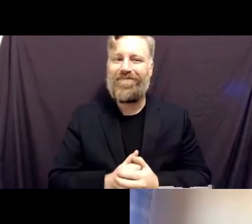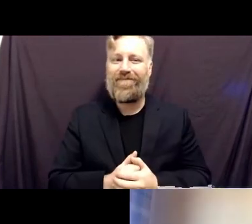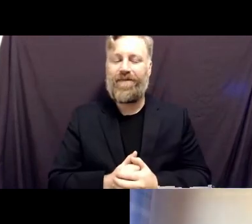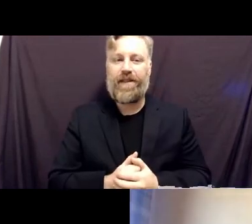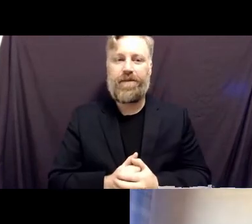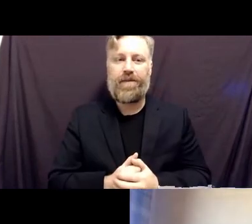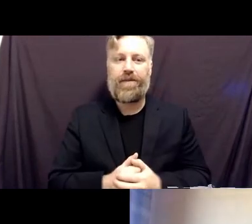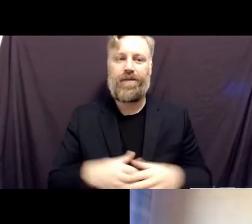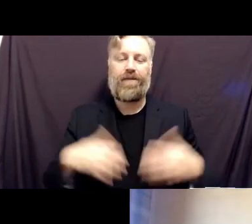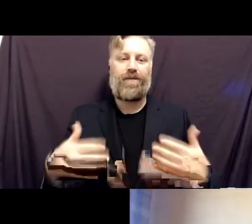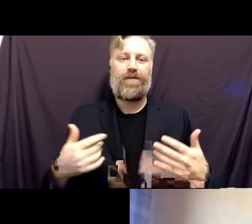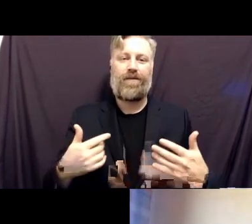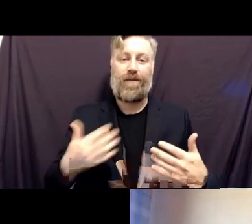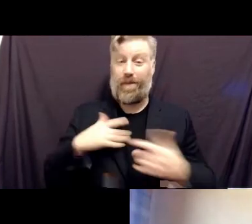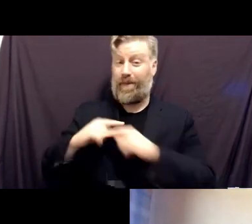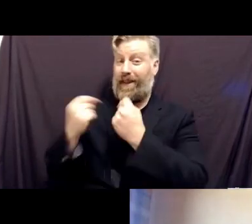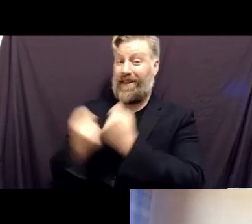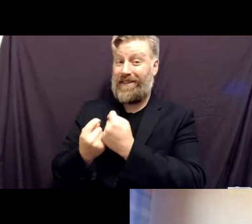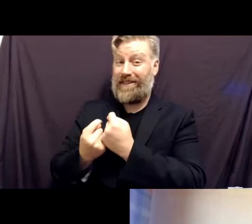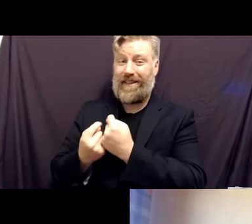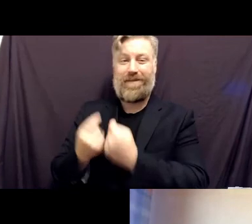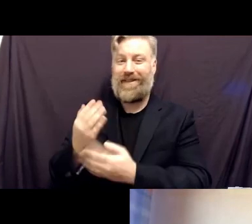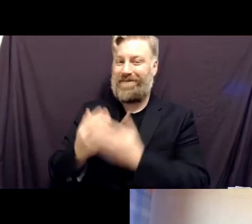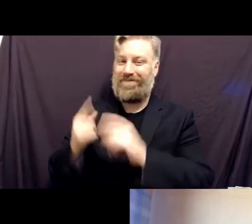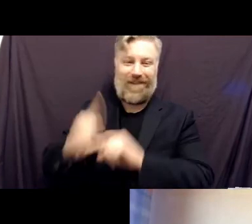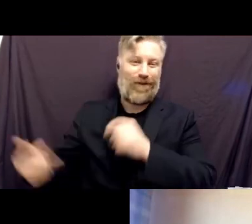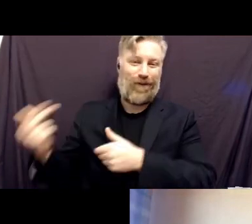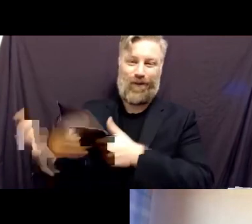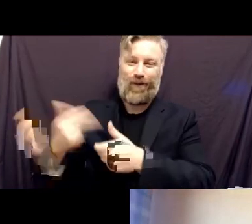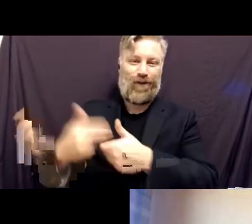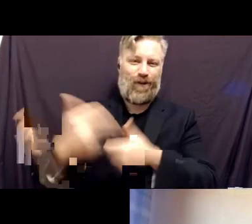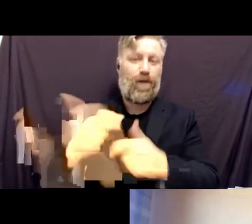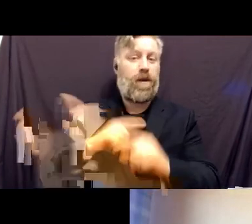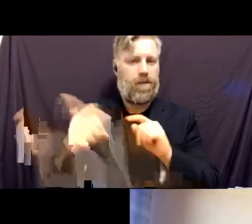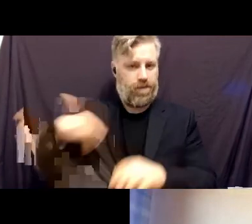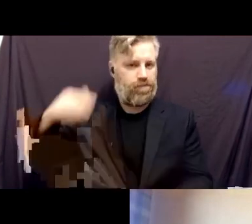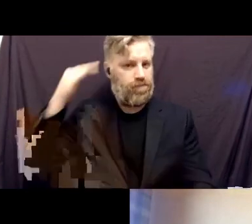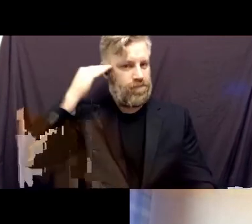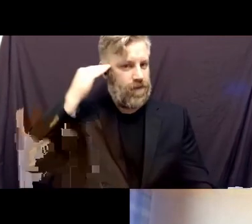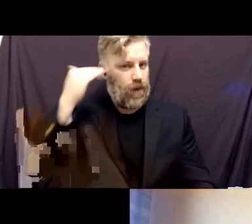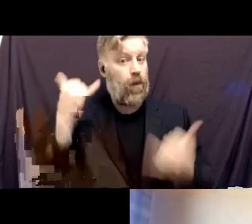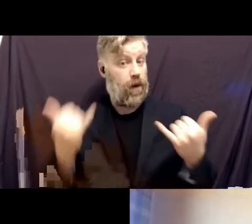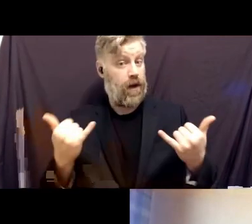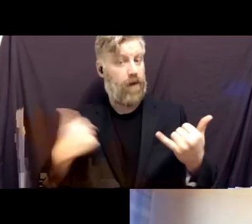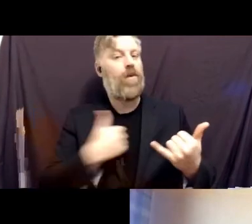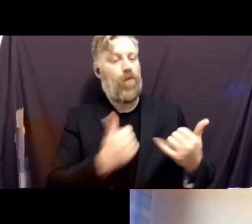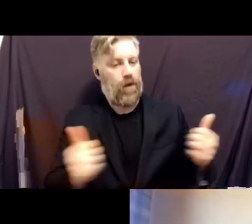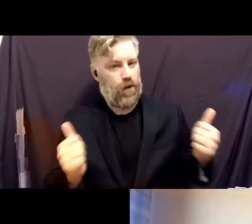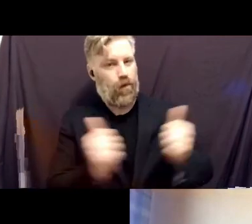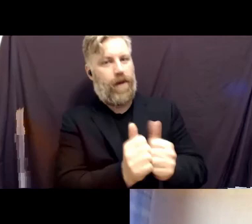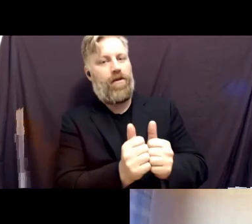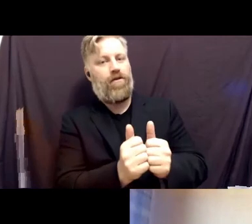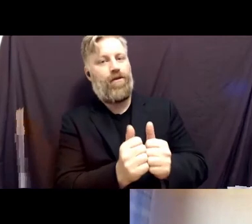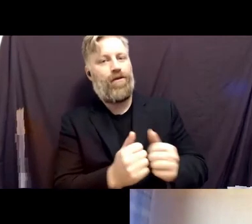could not join us, and the whole team. They all know that we are now together, and we all